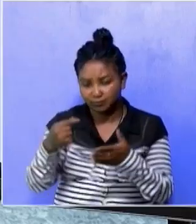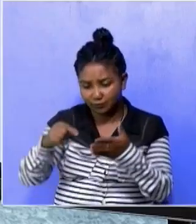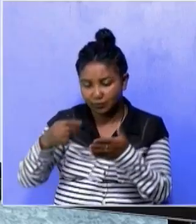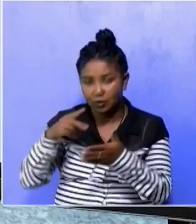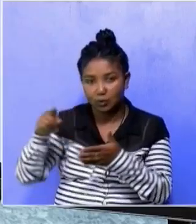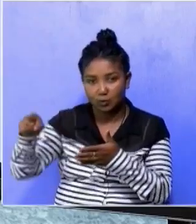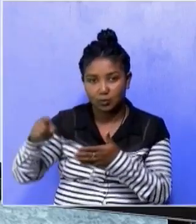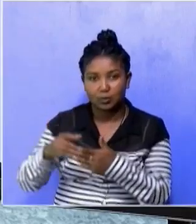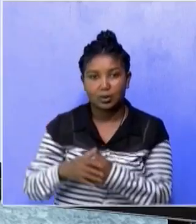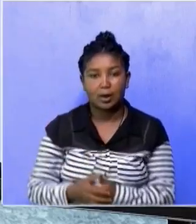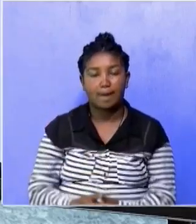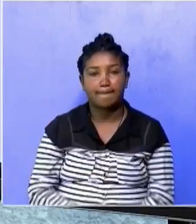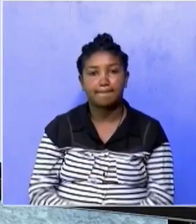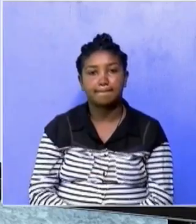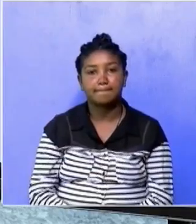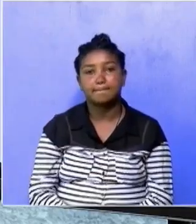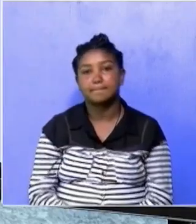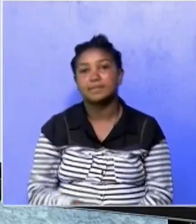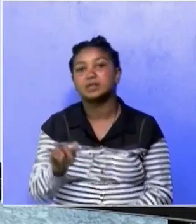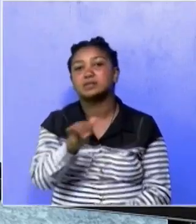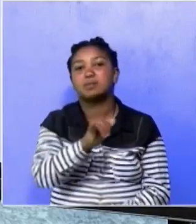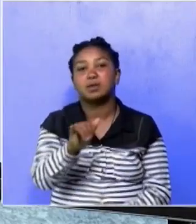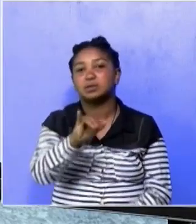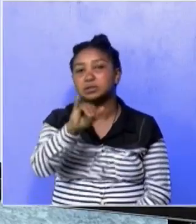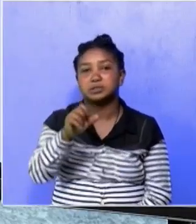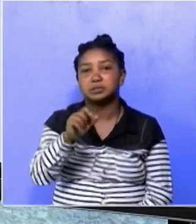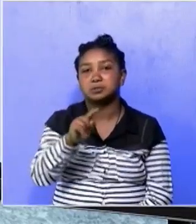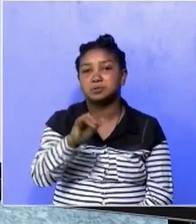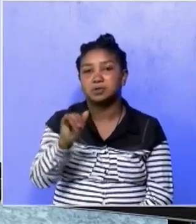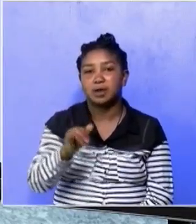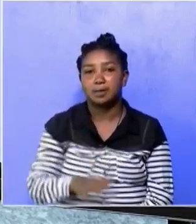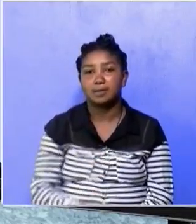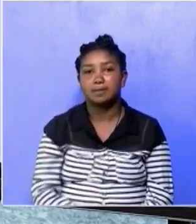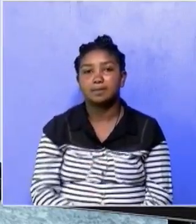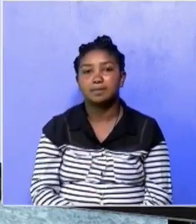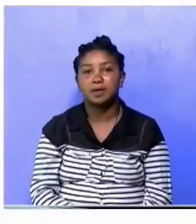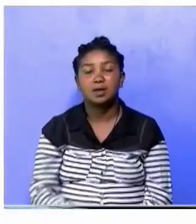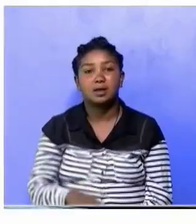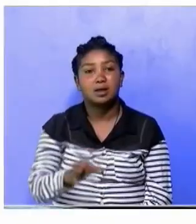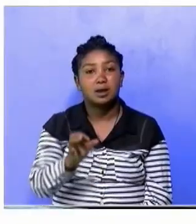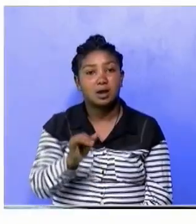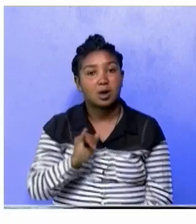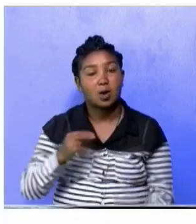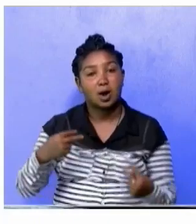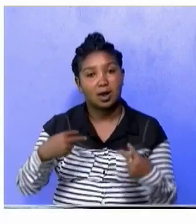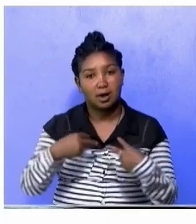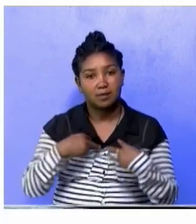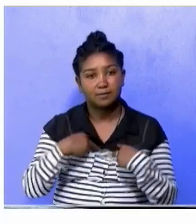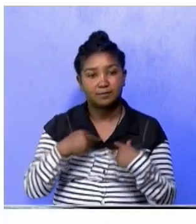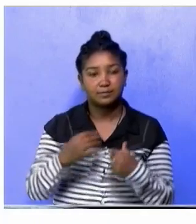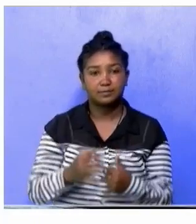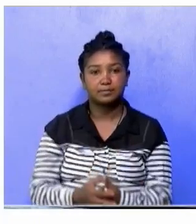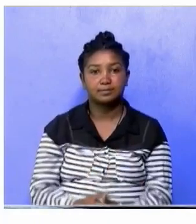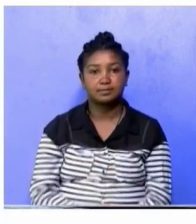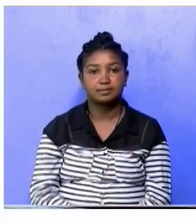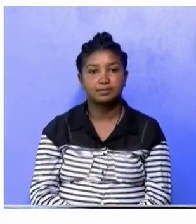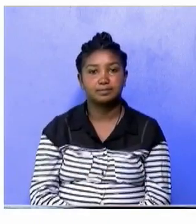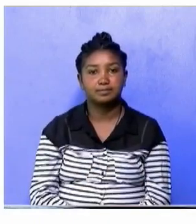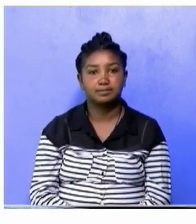right? Already similar with that is just. It's okay? I have